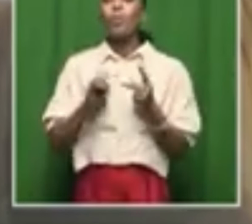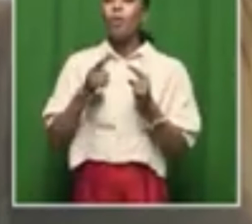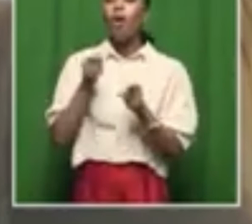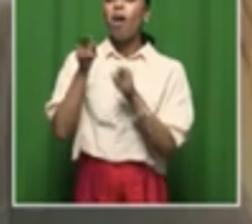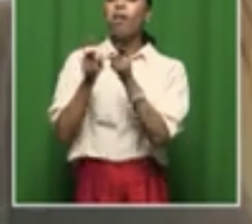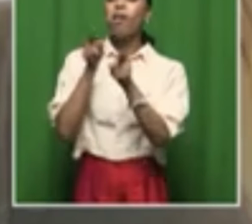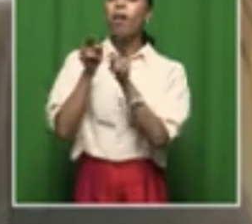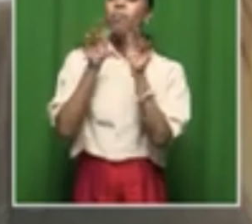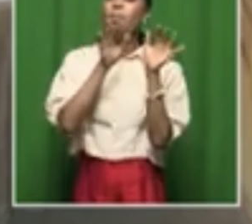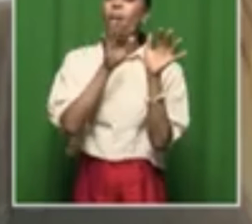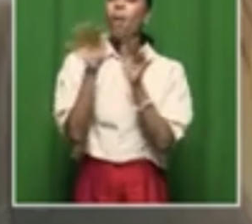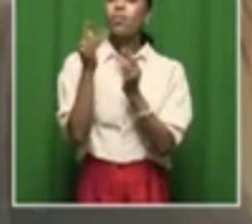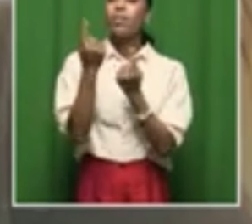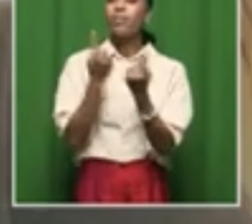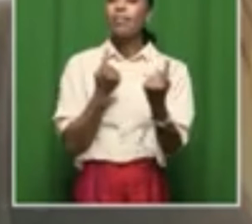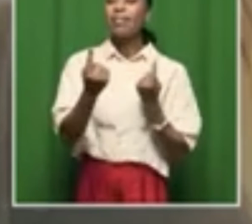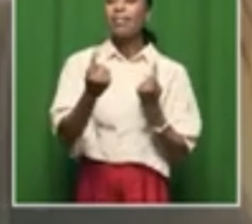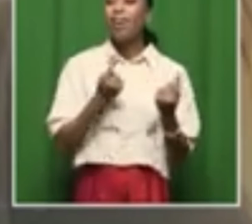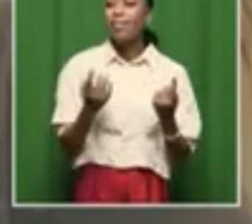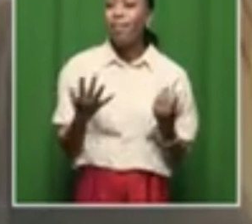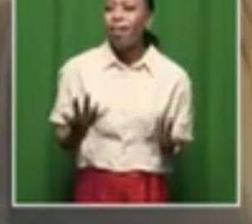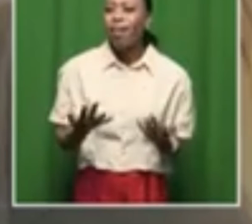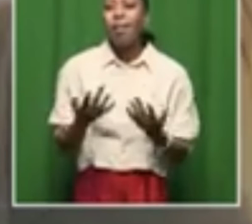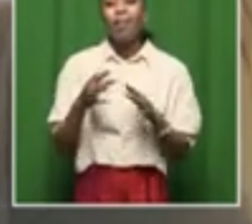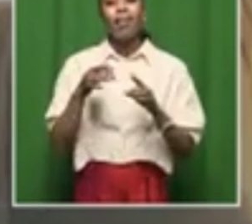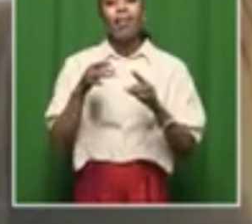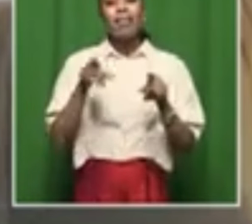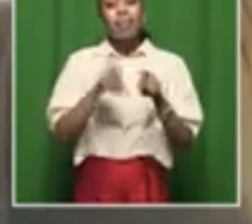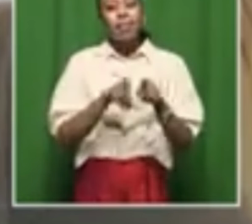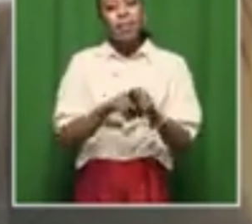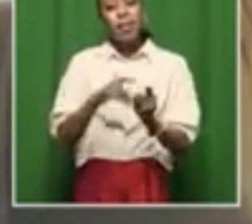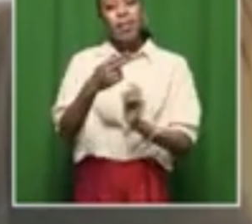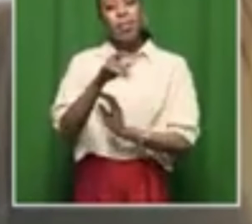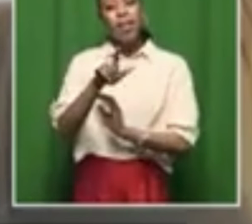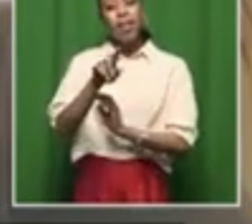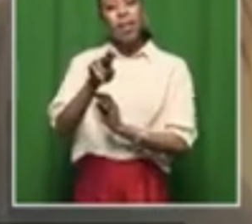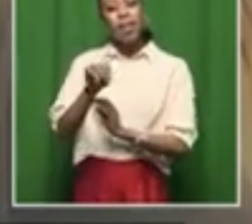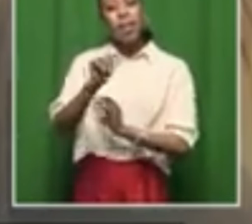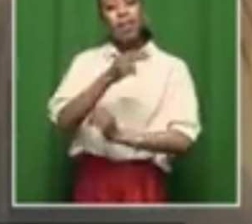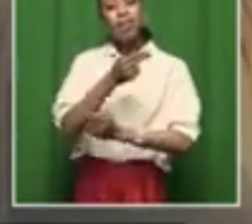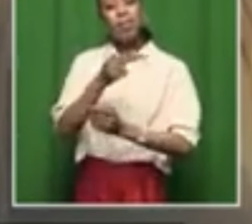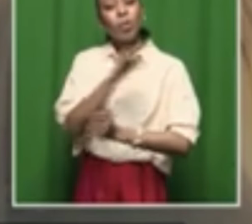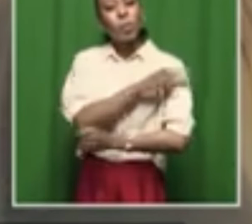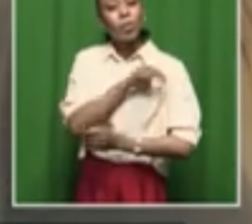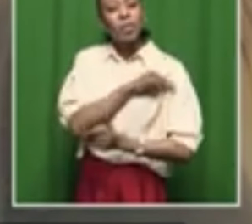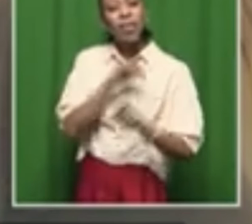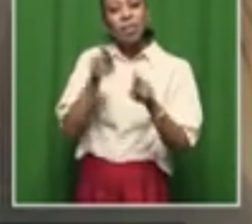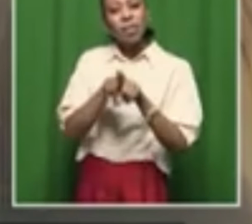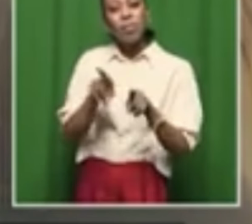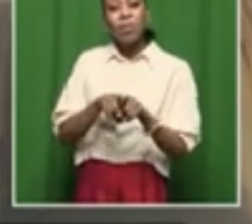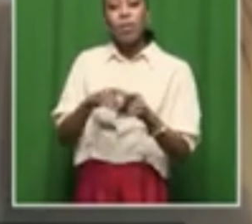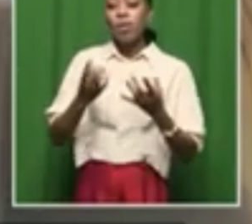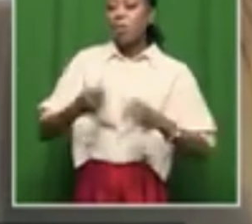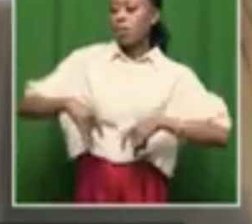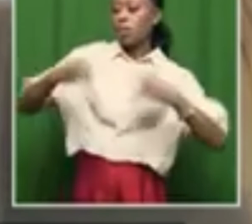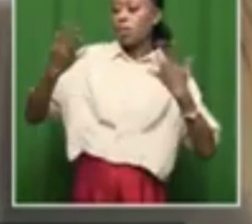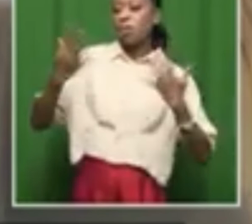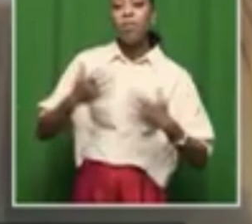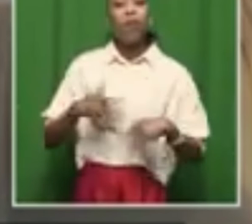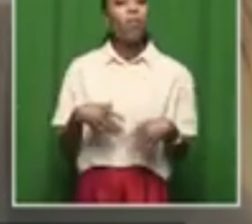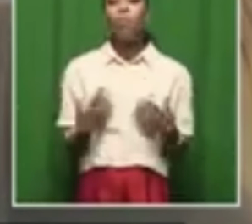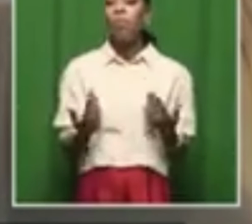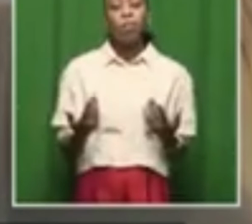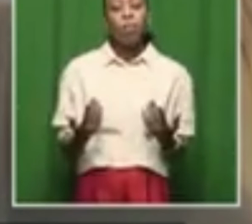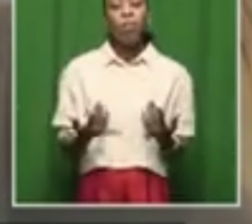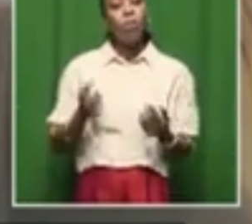pointing fingers at each other. We can't keep on having Helen Josephs of this world, and we can't throw our hands in despair in the air.